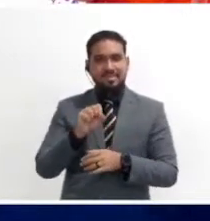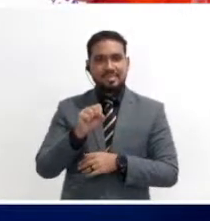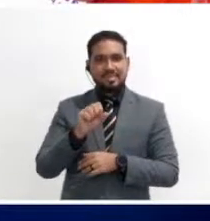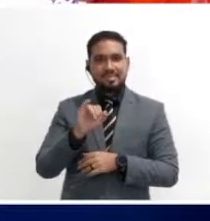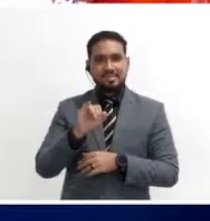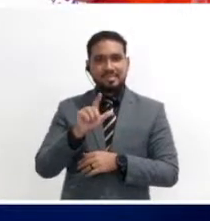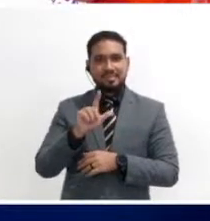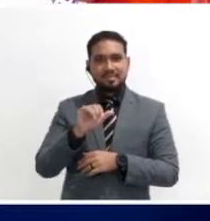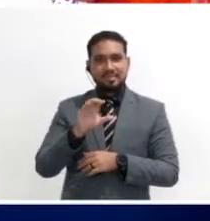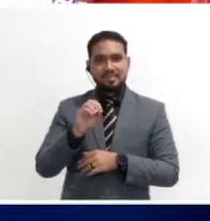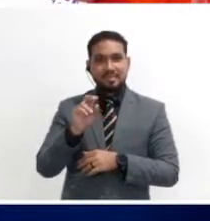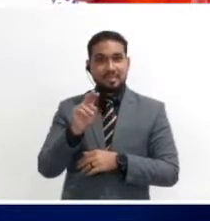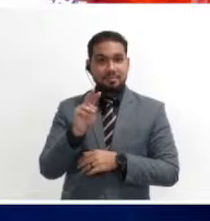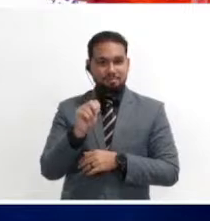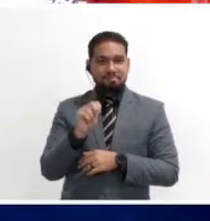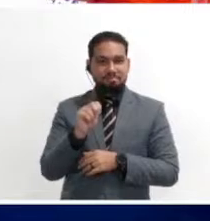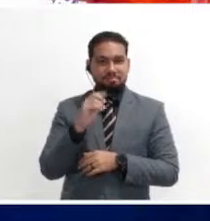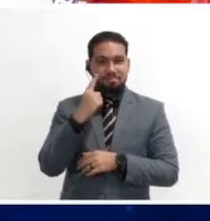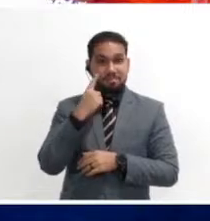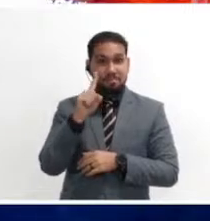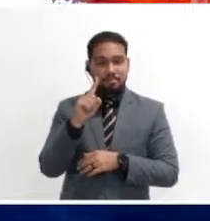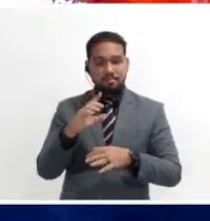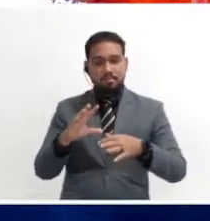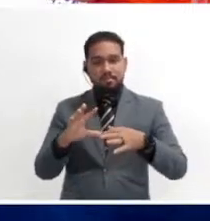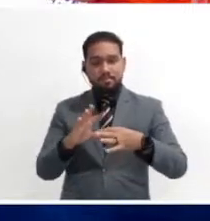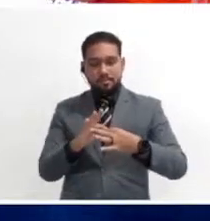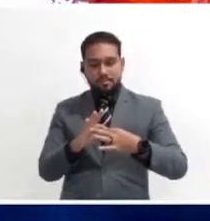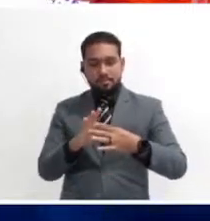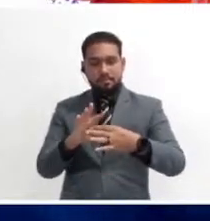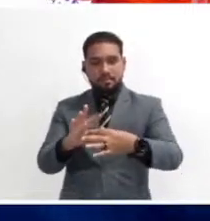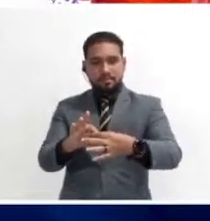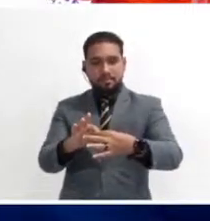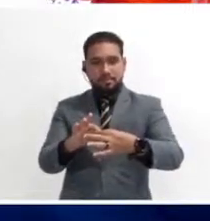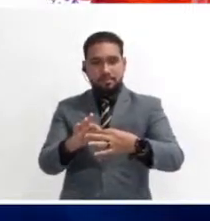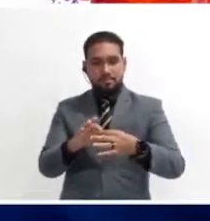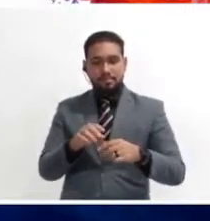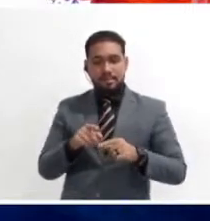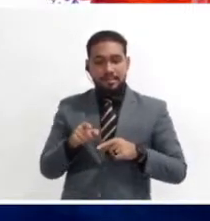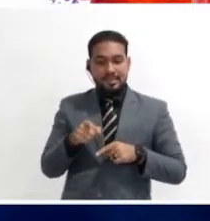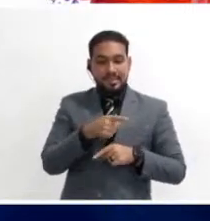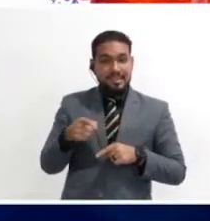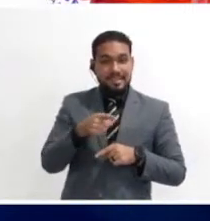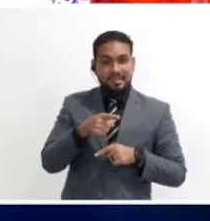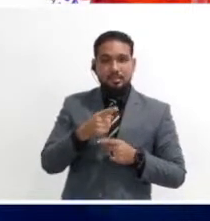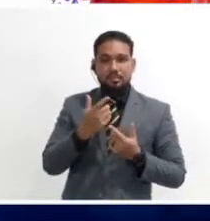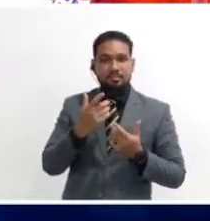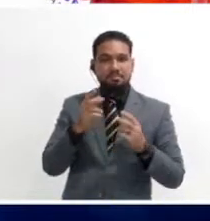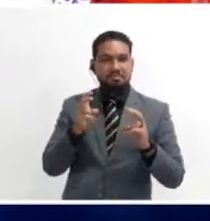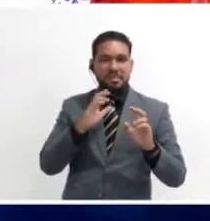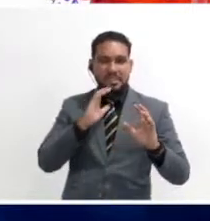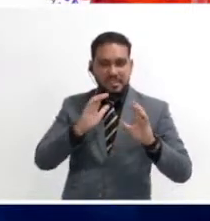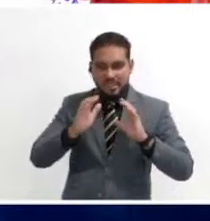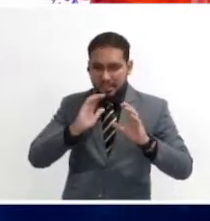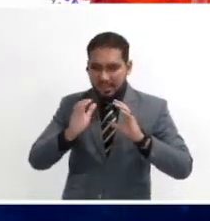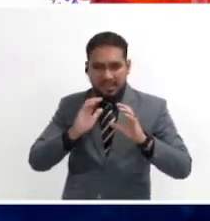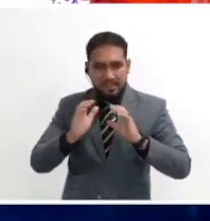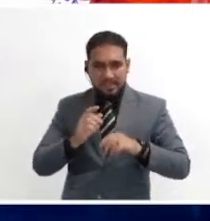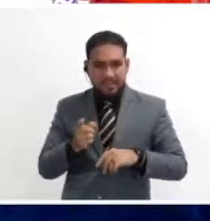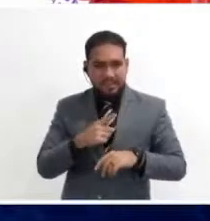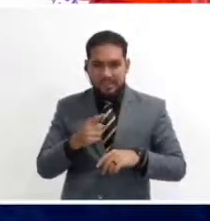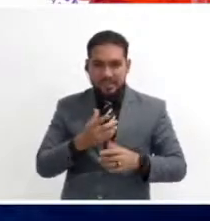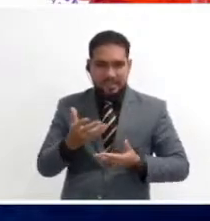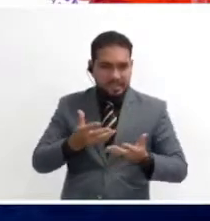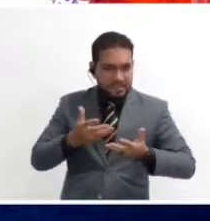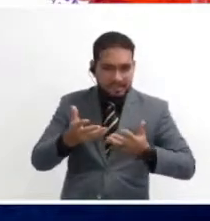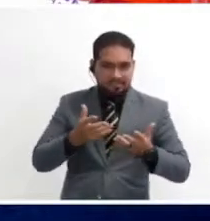2 processors so that they could talk to each other at very high speeds. The other thing that you can see in this picture